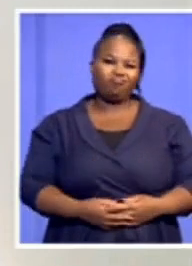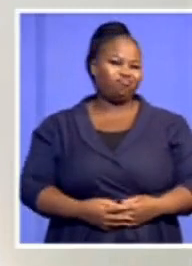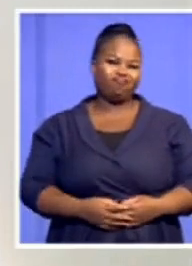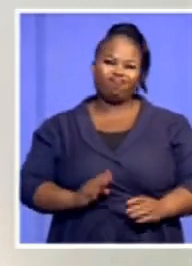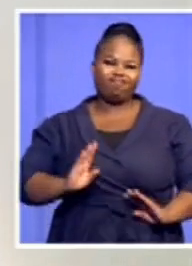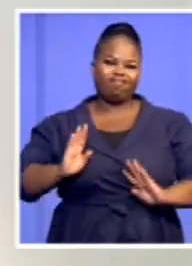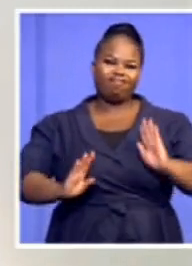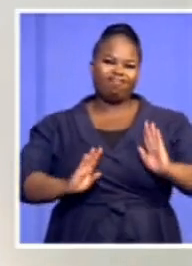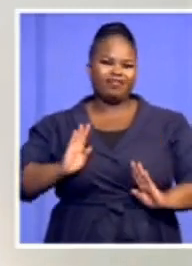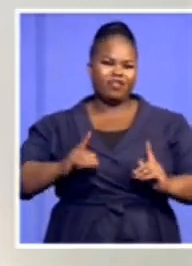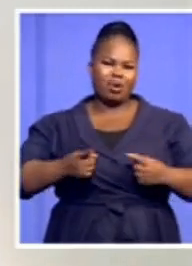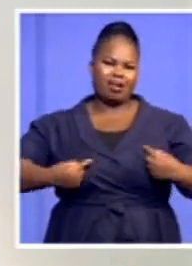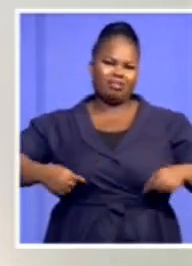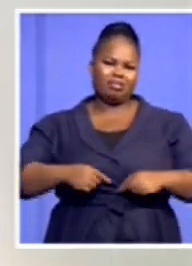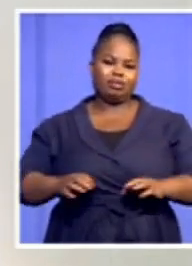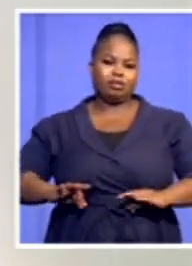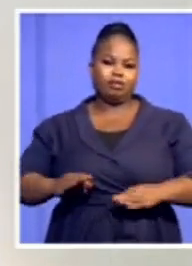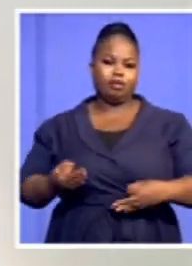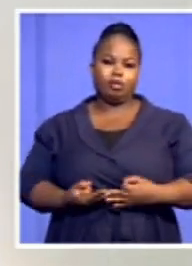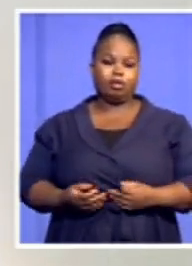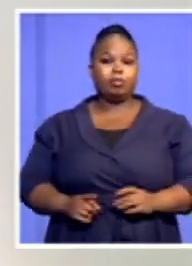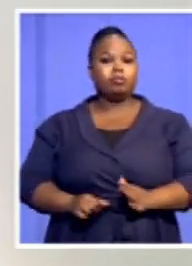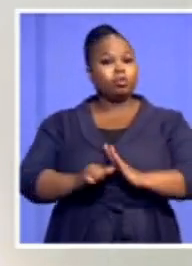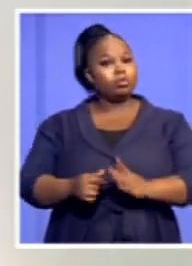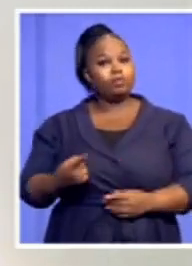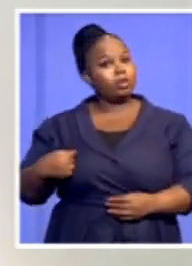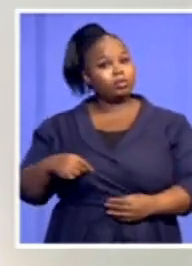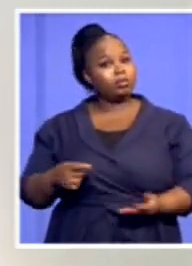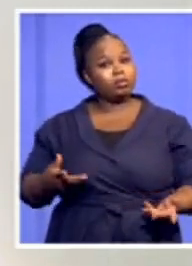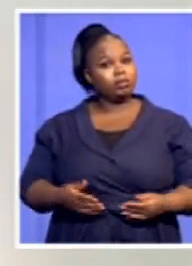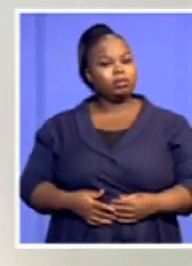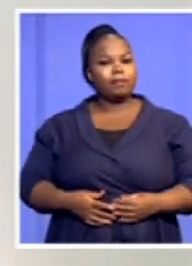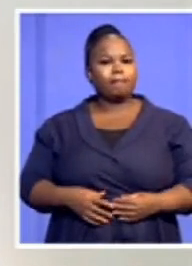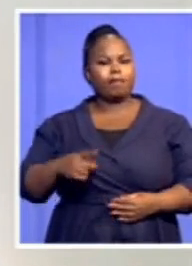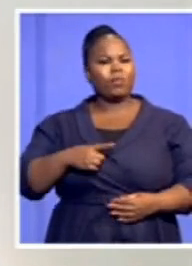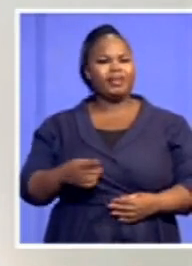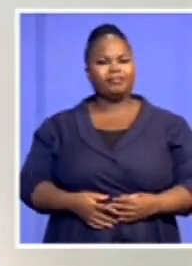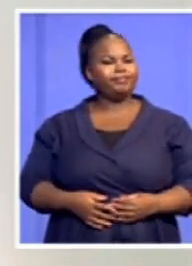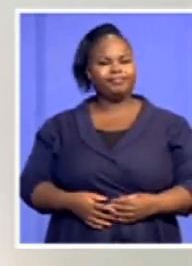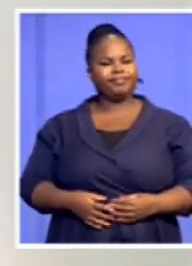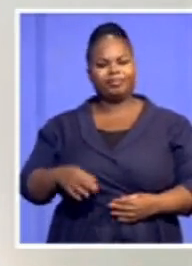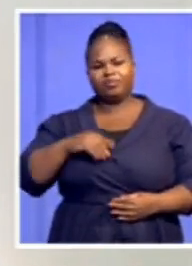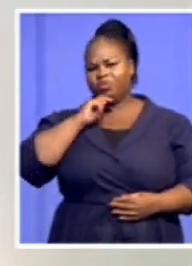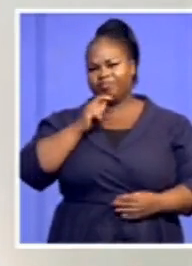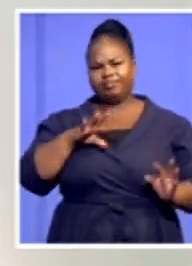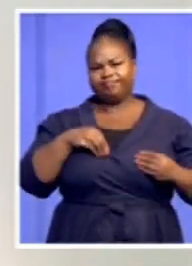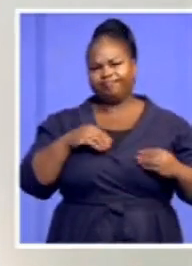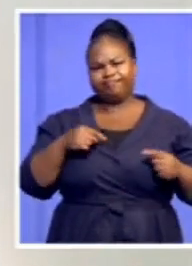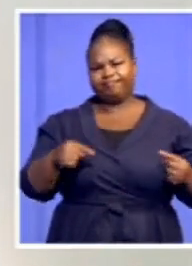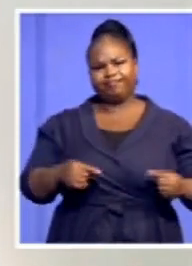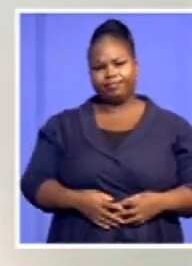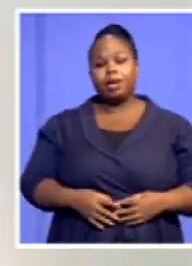family, more importantly than for us. It's just really unacceptable. Now, in defense of our